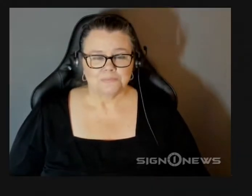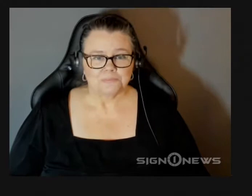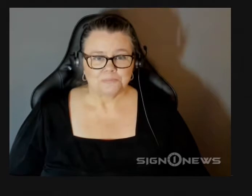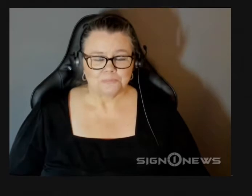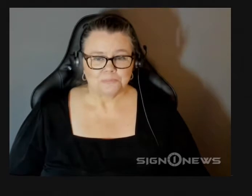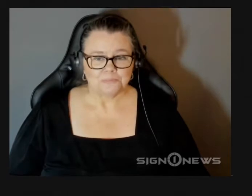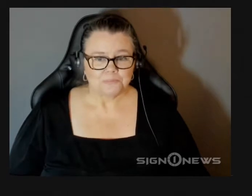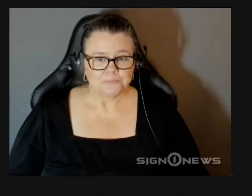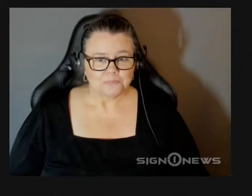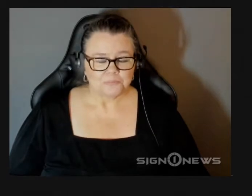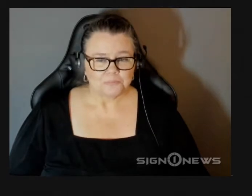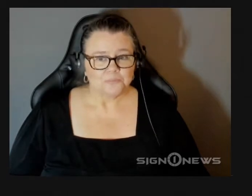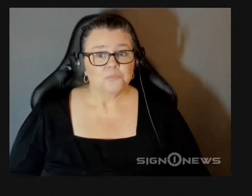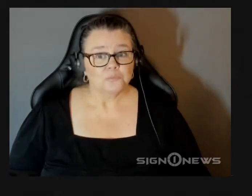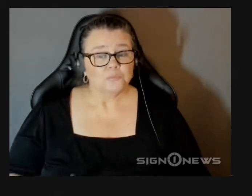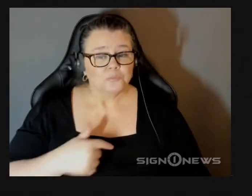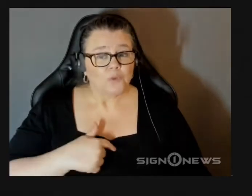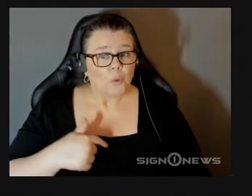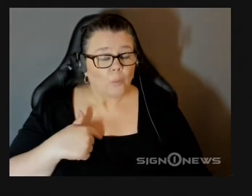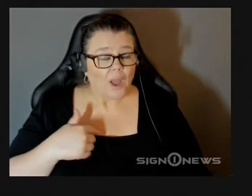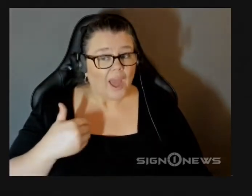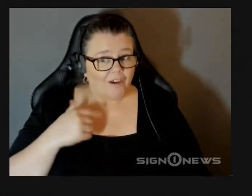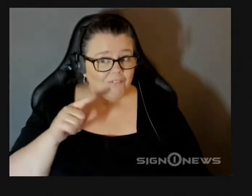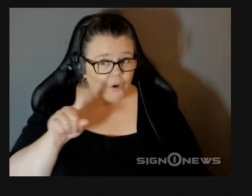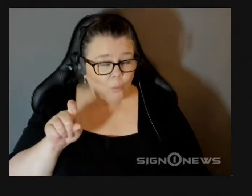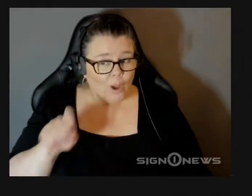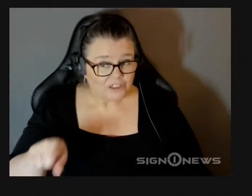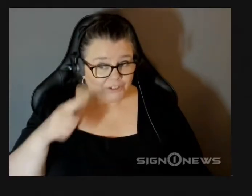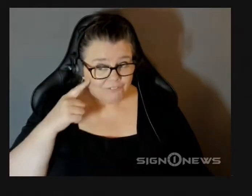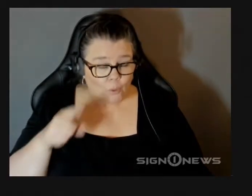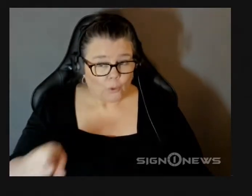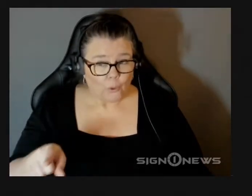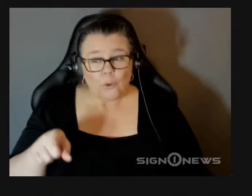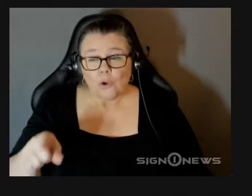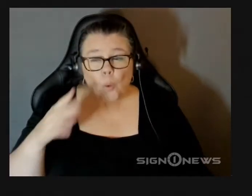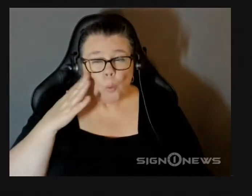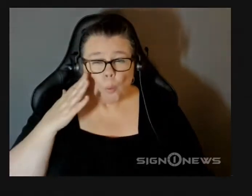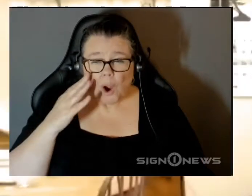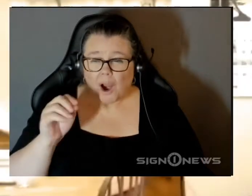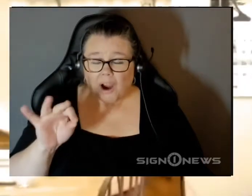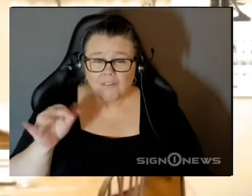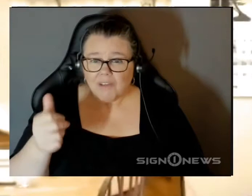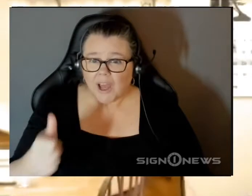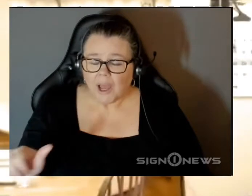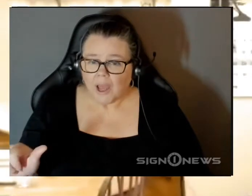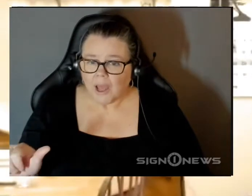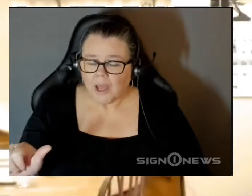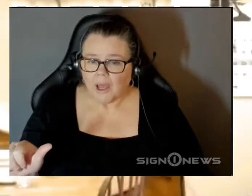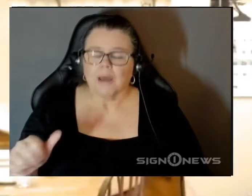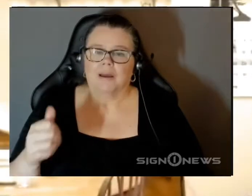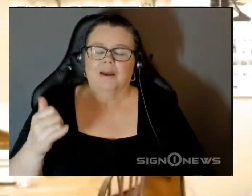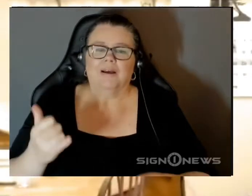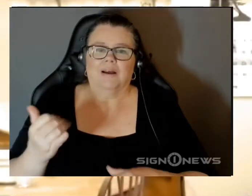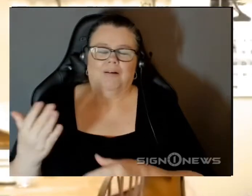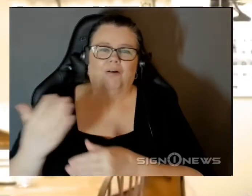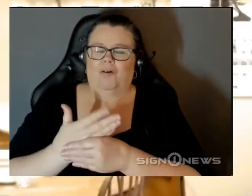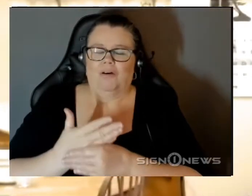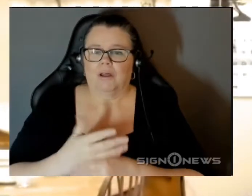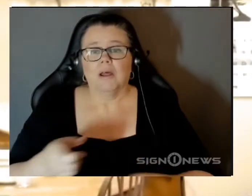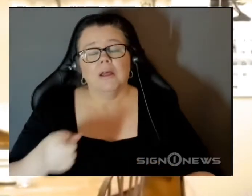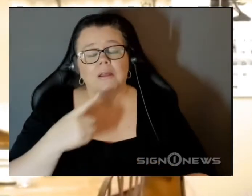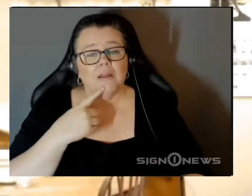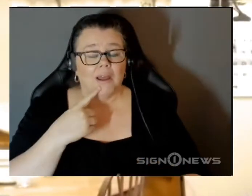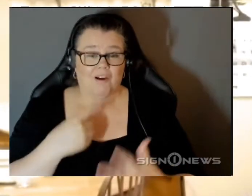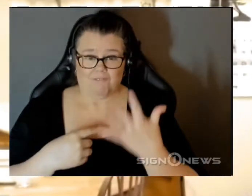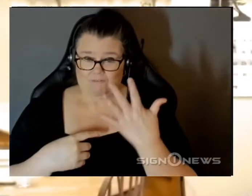We have a question from the chat. Are you aware of any statutory support? Let's talk about the 5 principles of